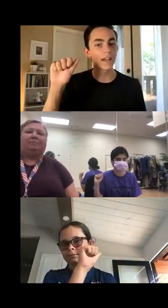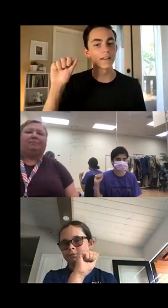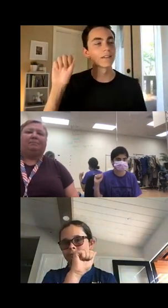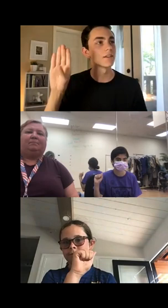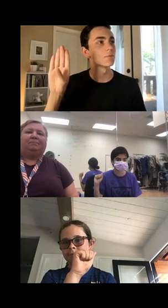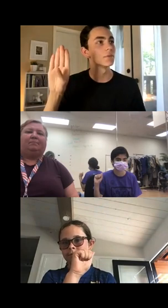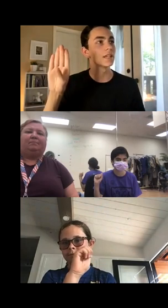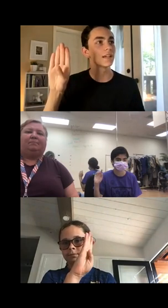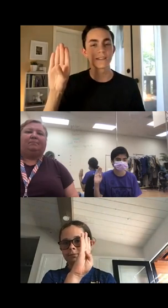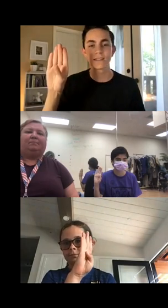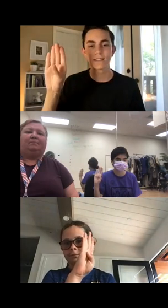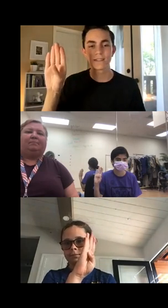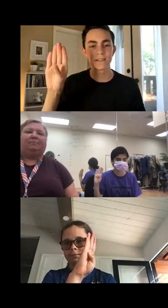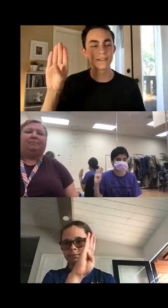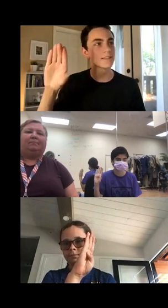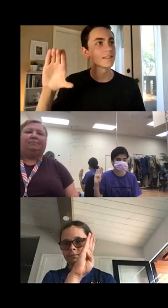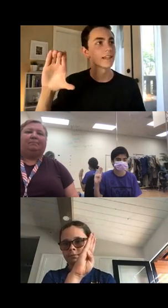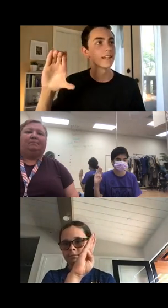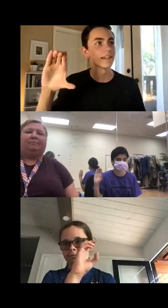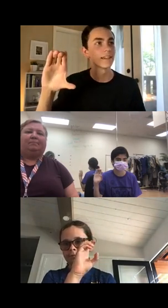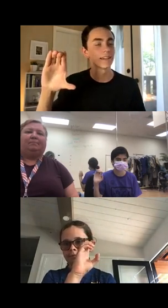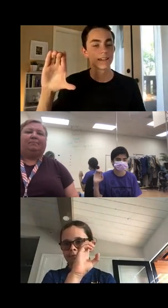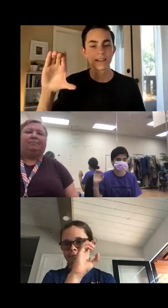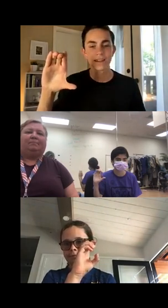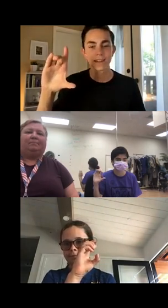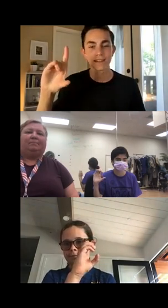A, B, C,